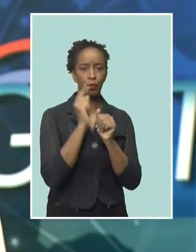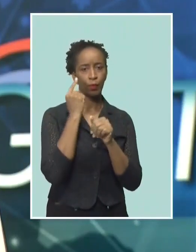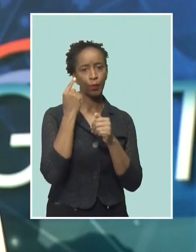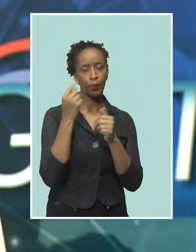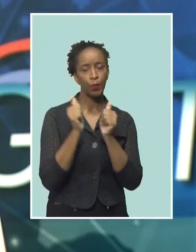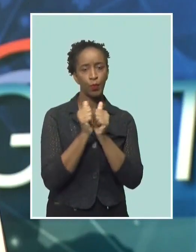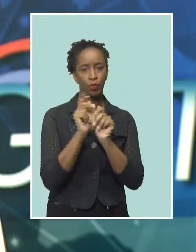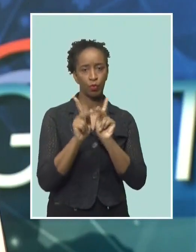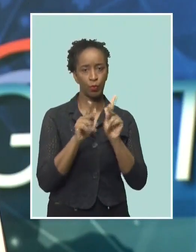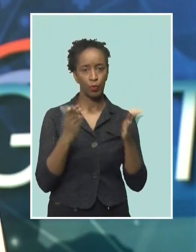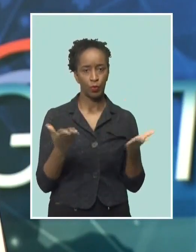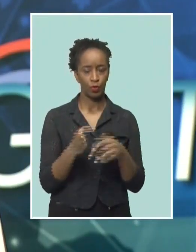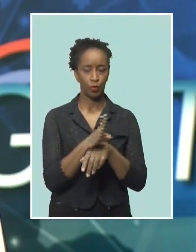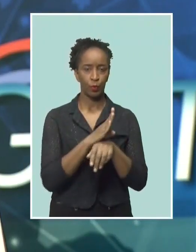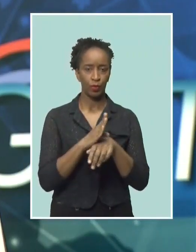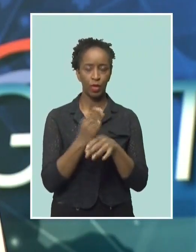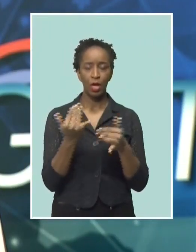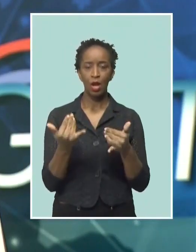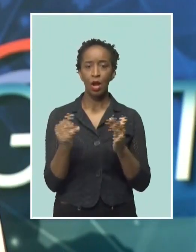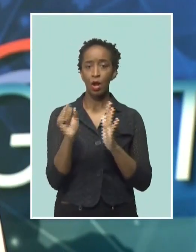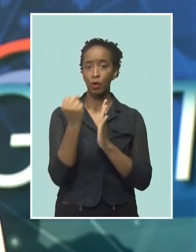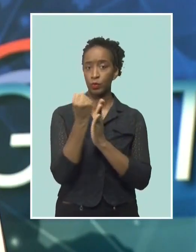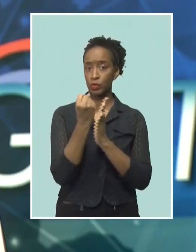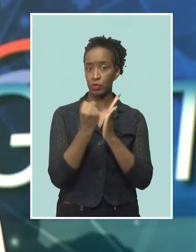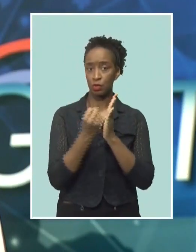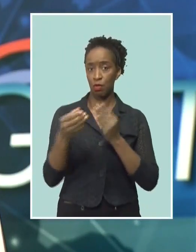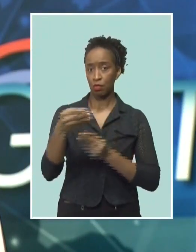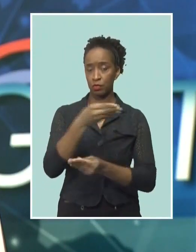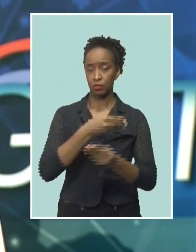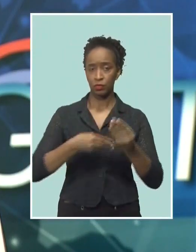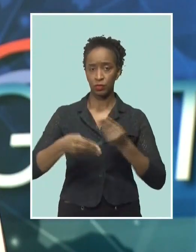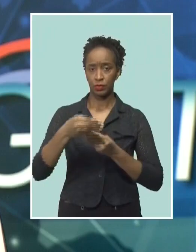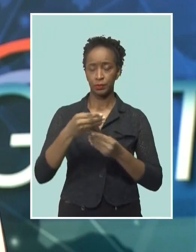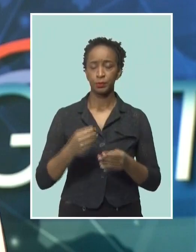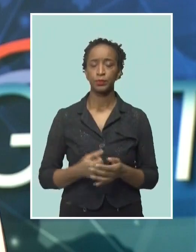We take a look now at how the stocks traded locally and regionally.